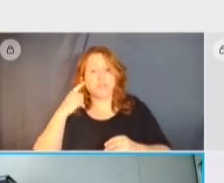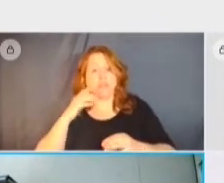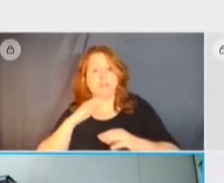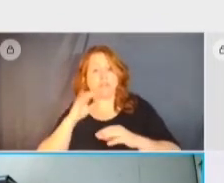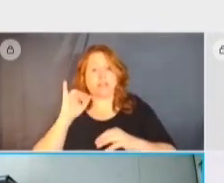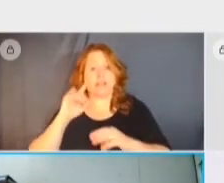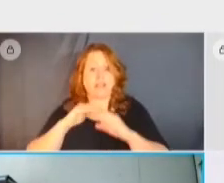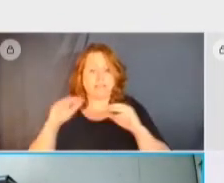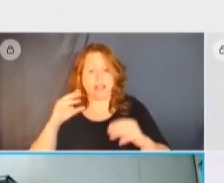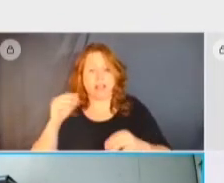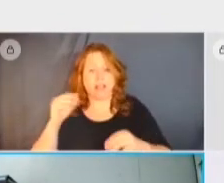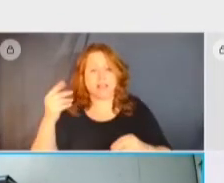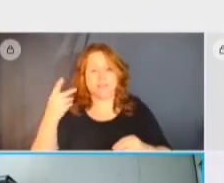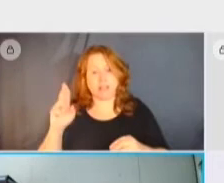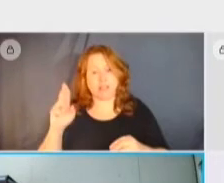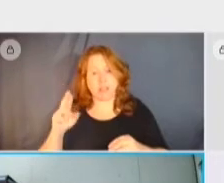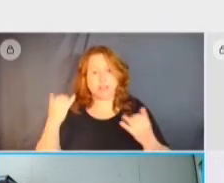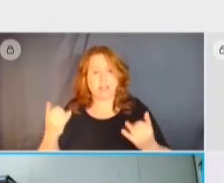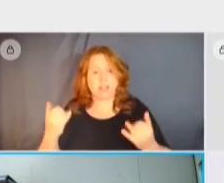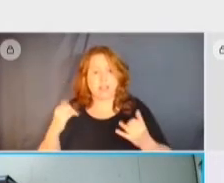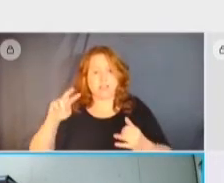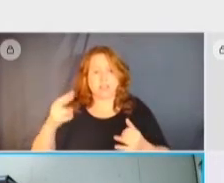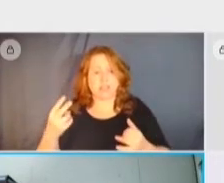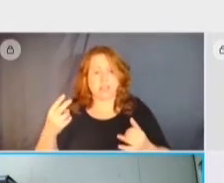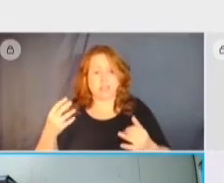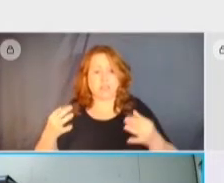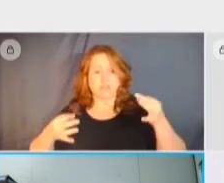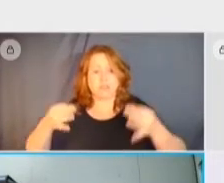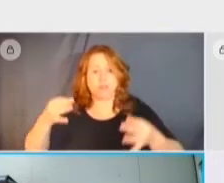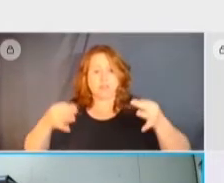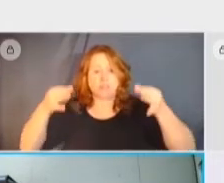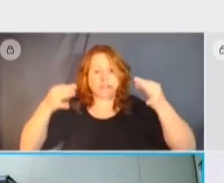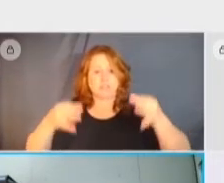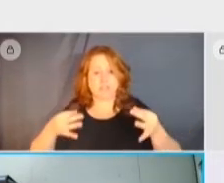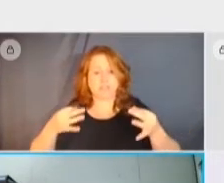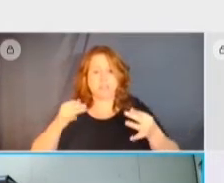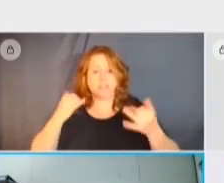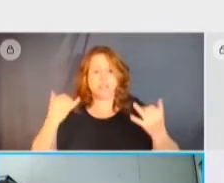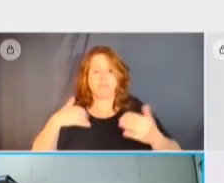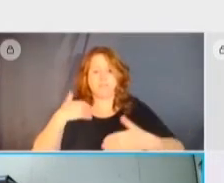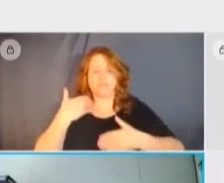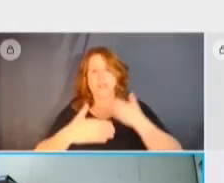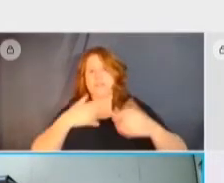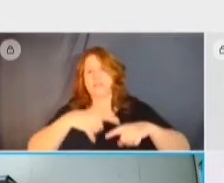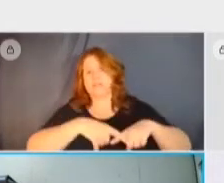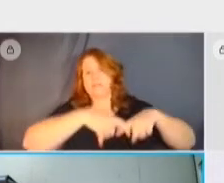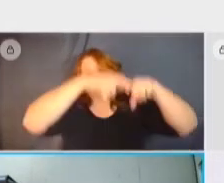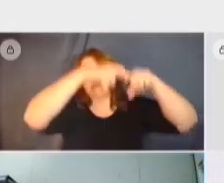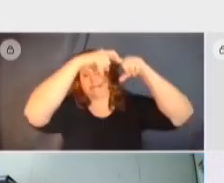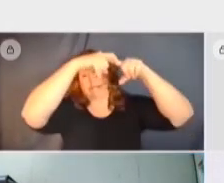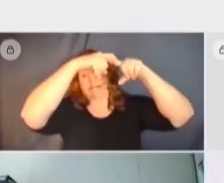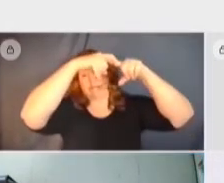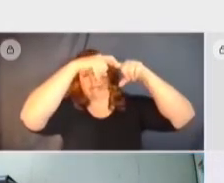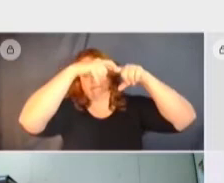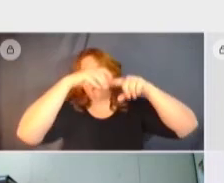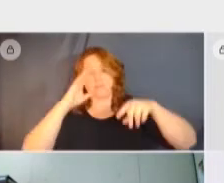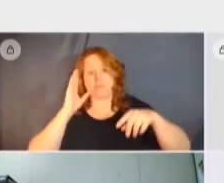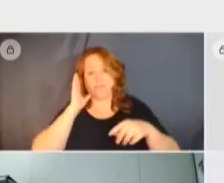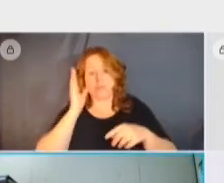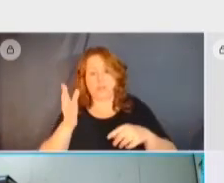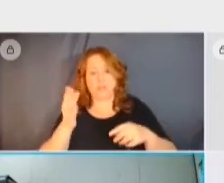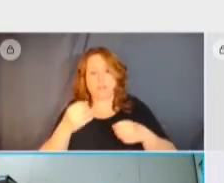that process is now unfolding, and hopefully will cause the case to come to an end.